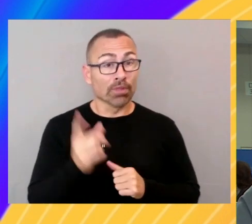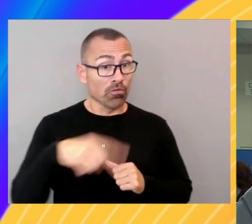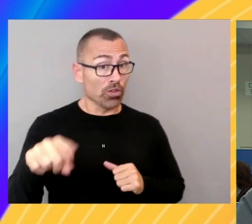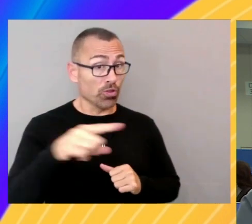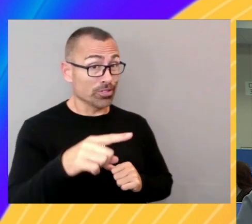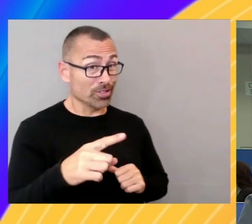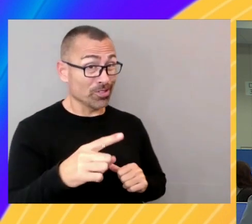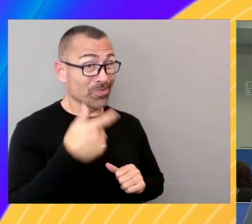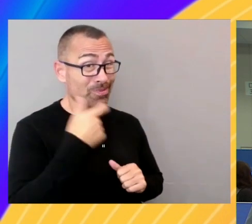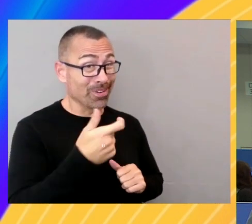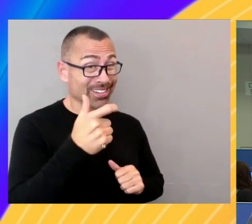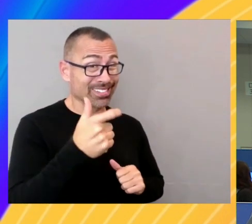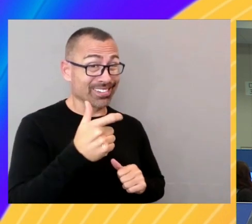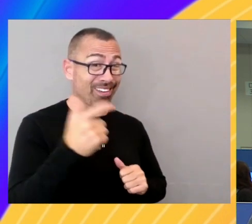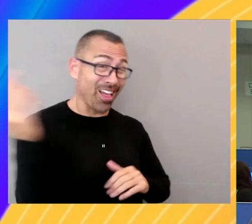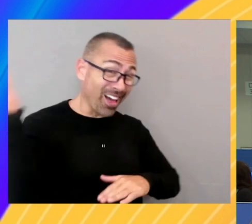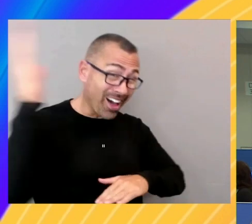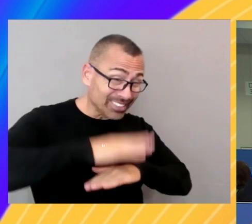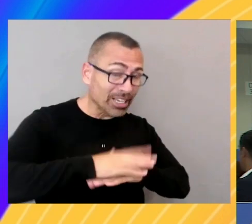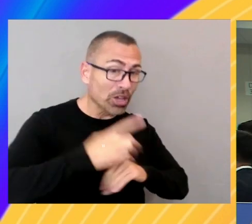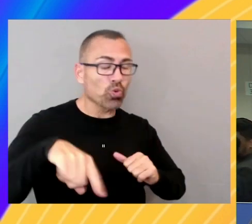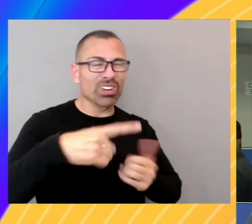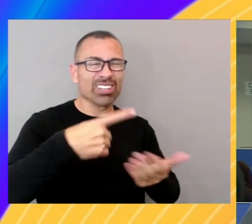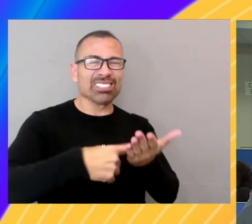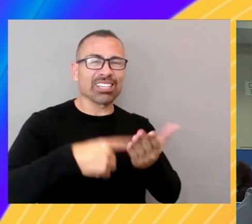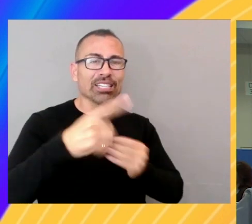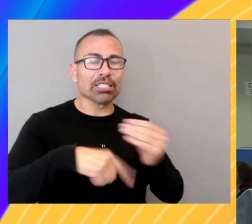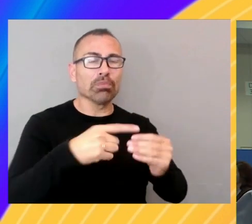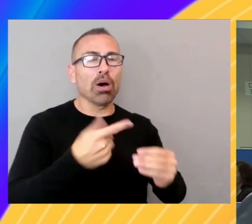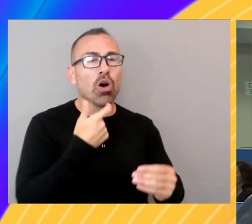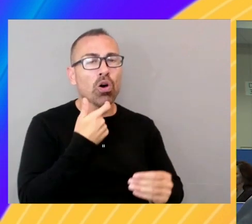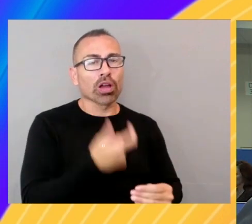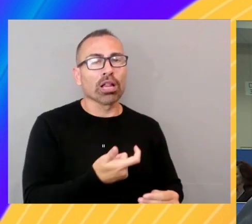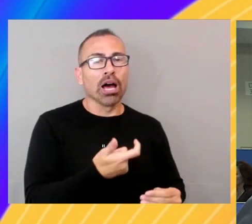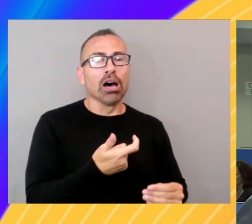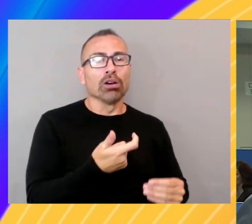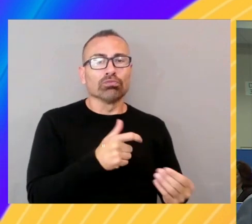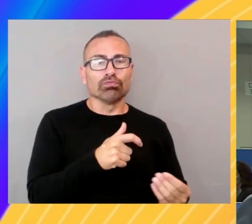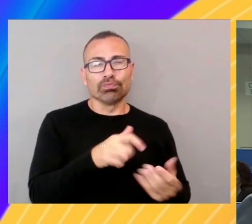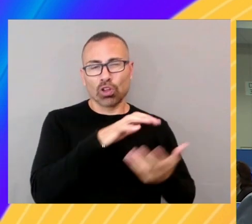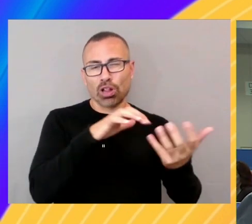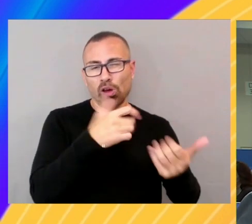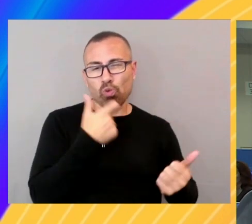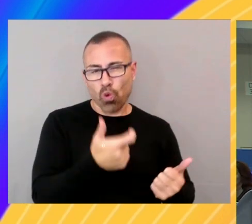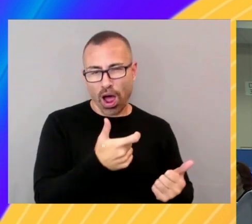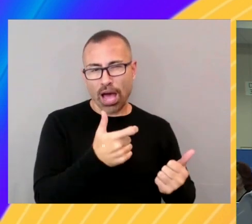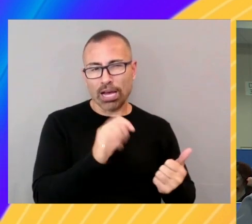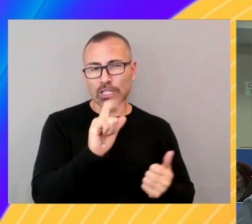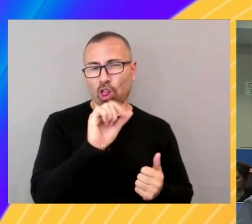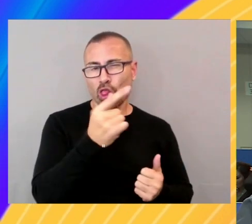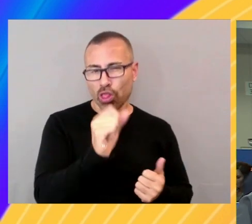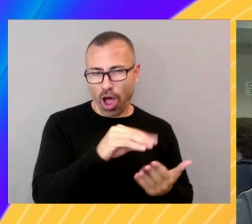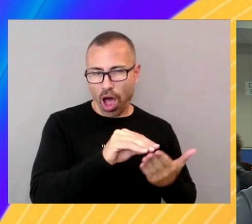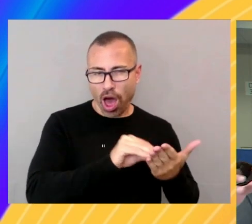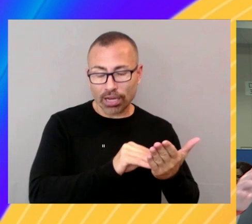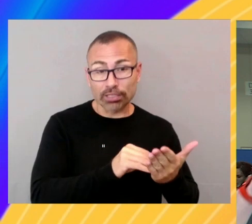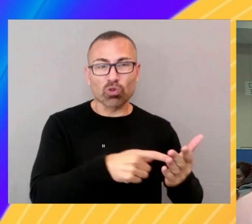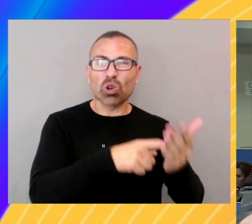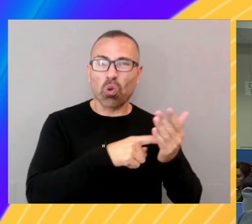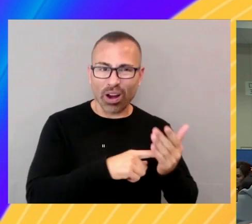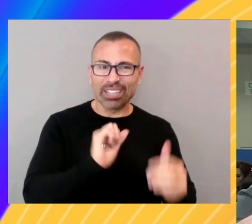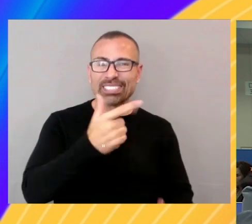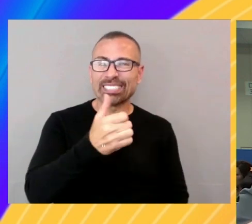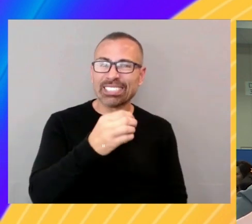know that you need to have an agent installed to get your application level logs in the CloudWatch. But